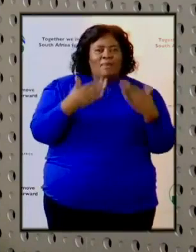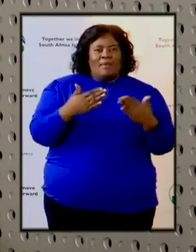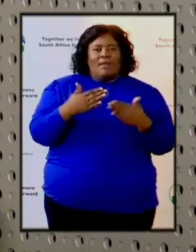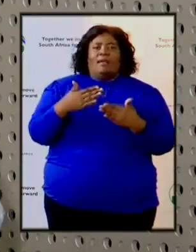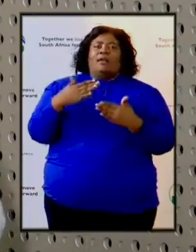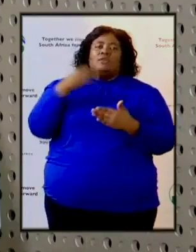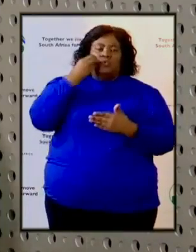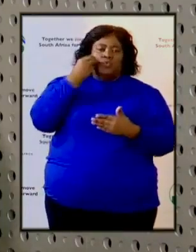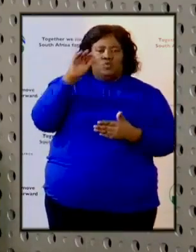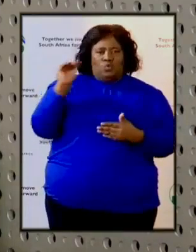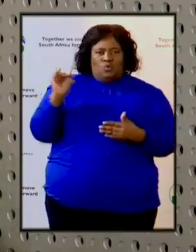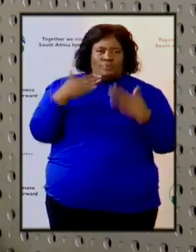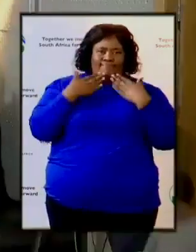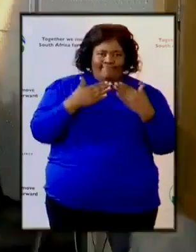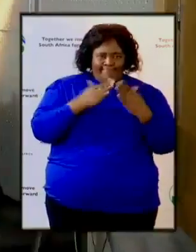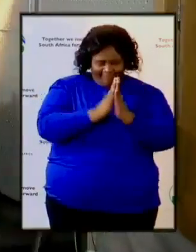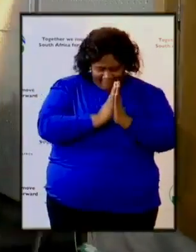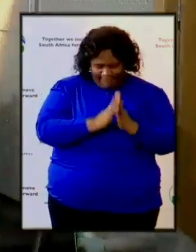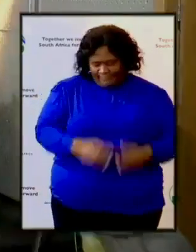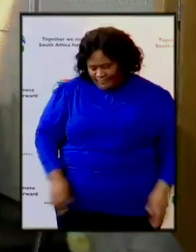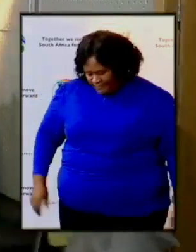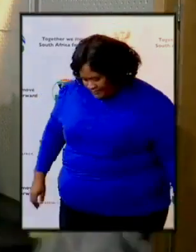ngiyalebuka. Enkosi.